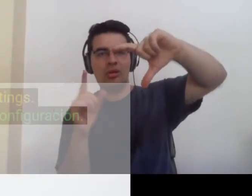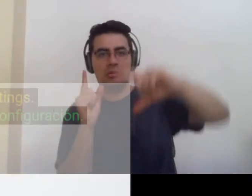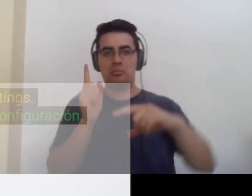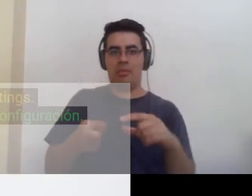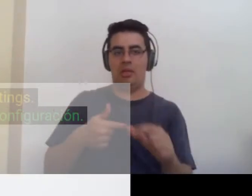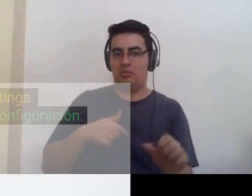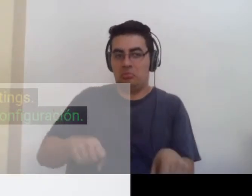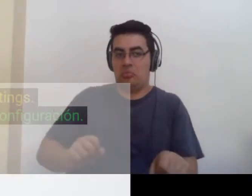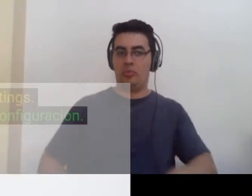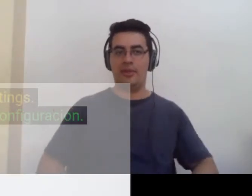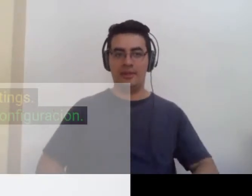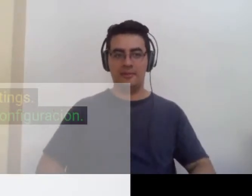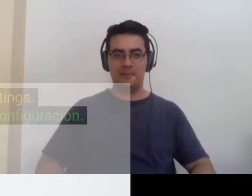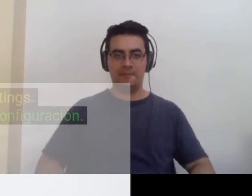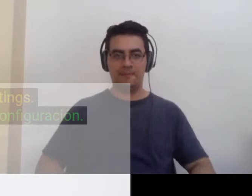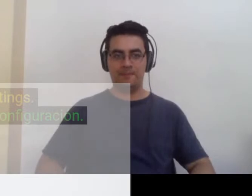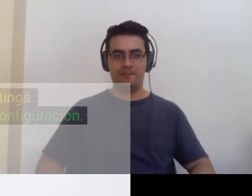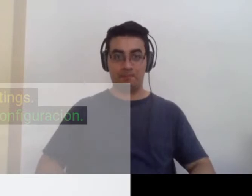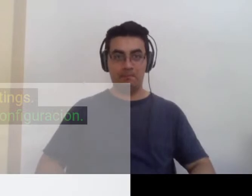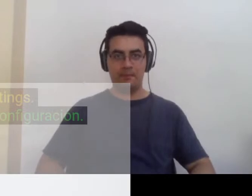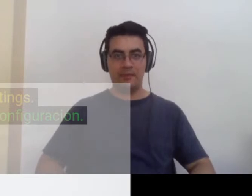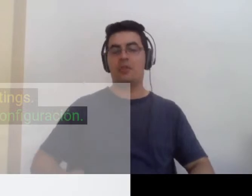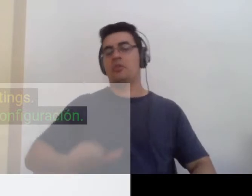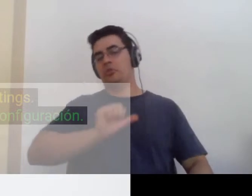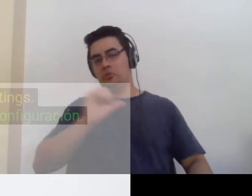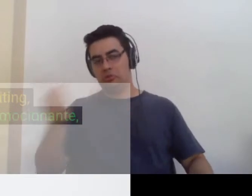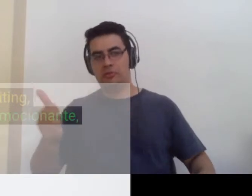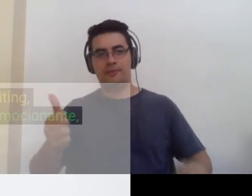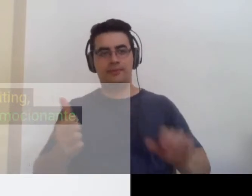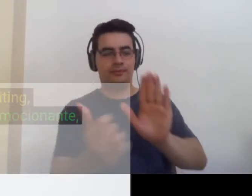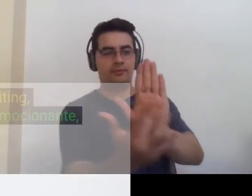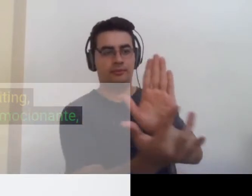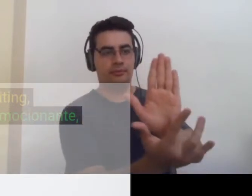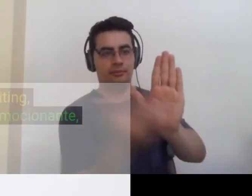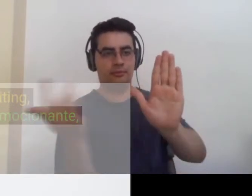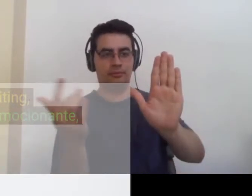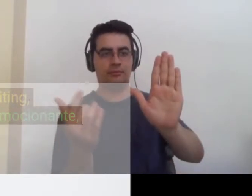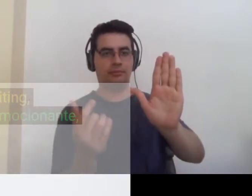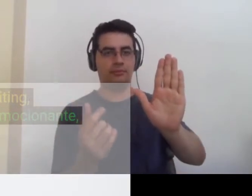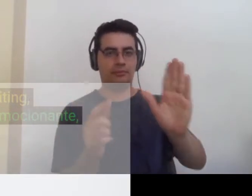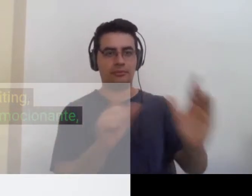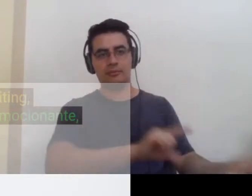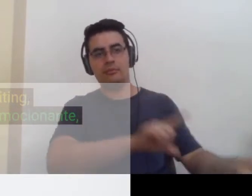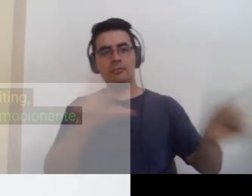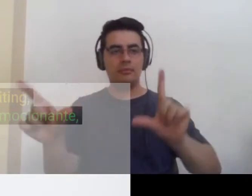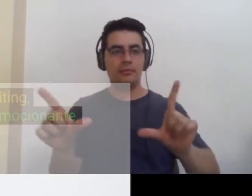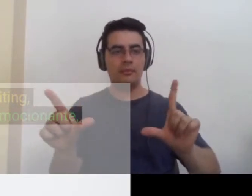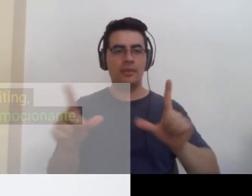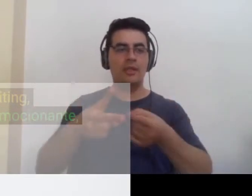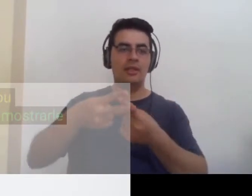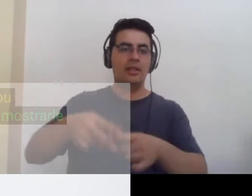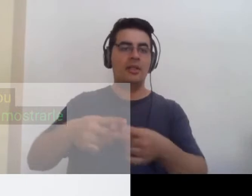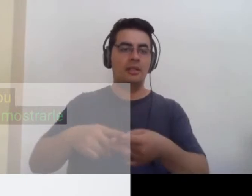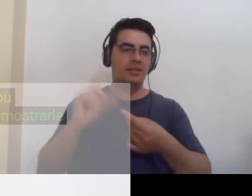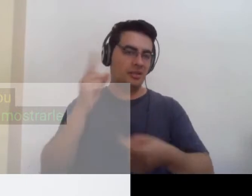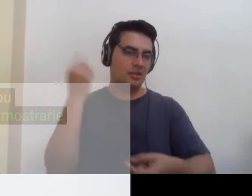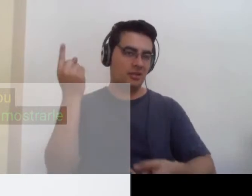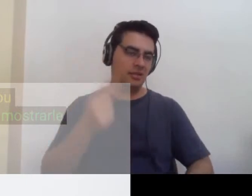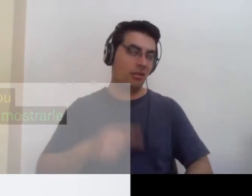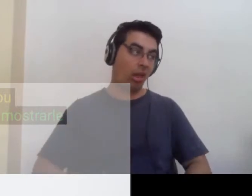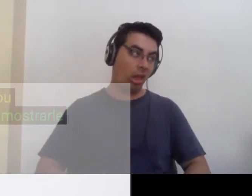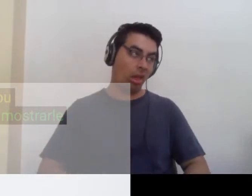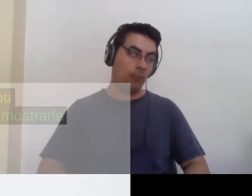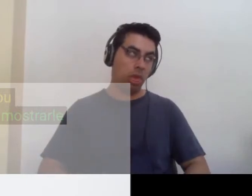on to the next page of the app, the settings. Now I know a settings page doesn't sound very exciting, but stay with